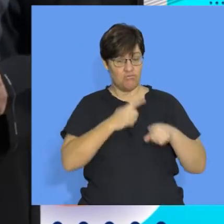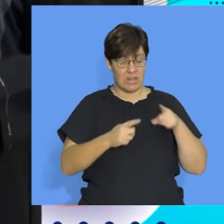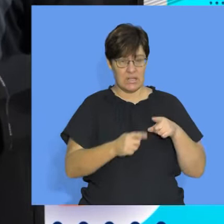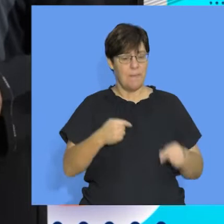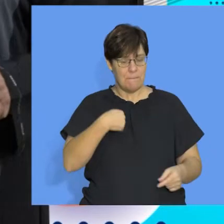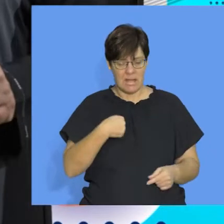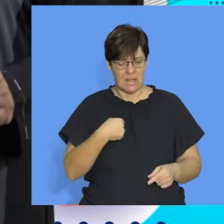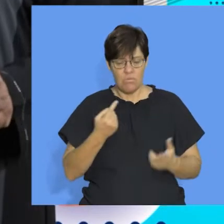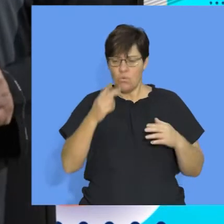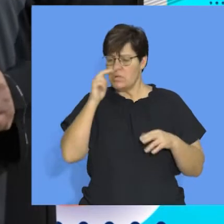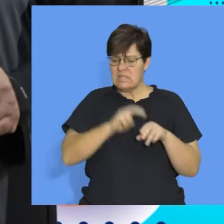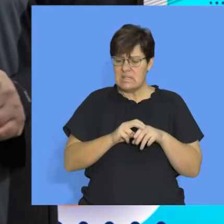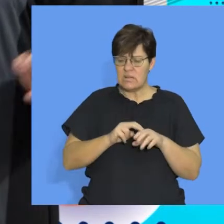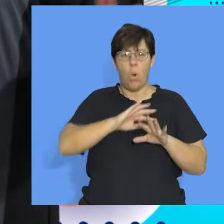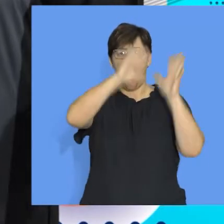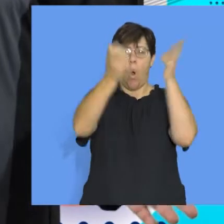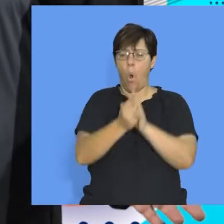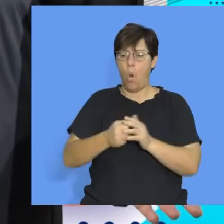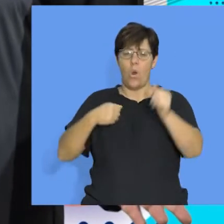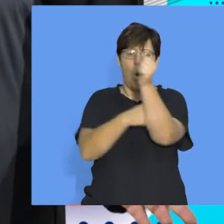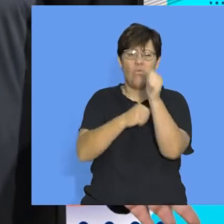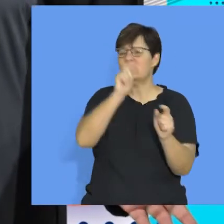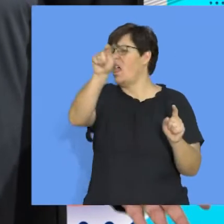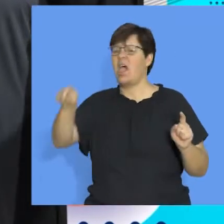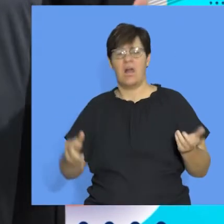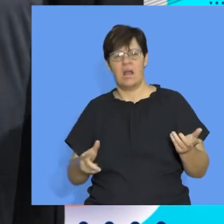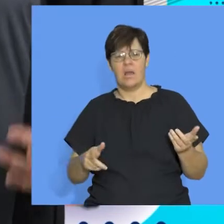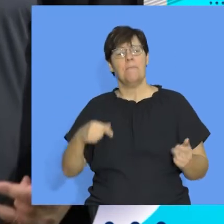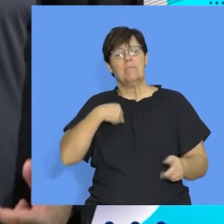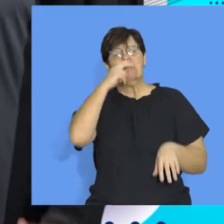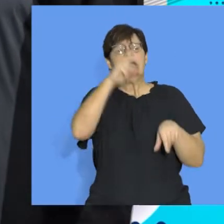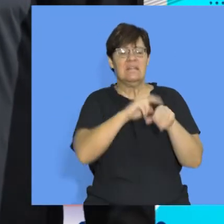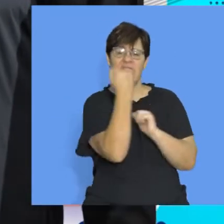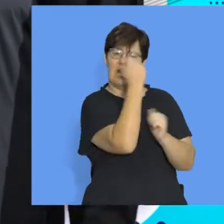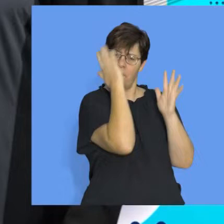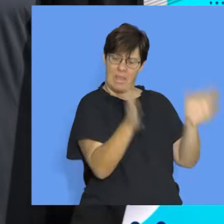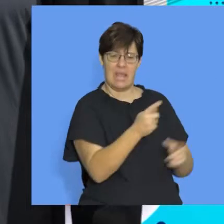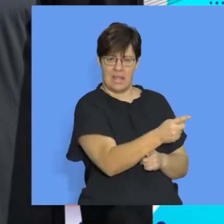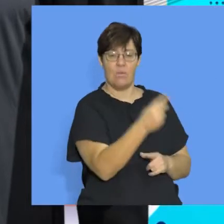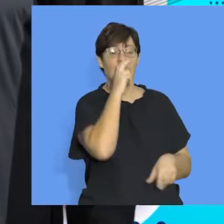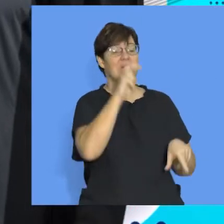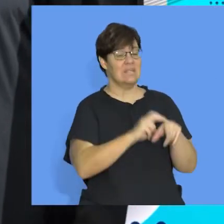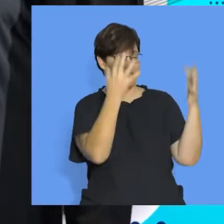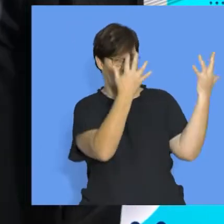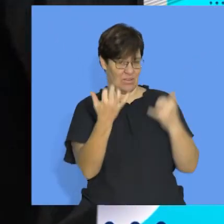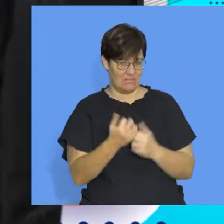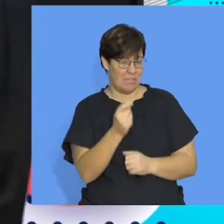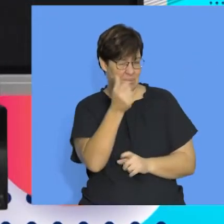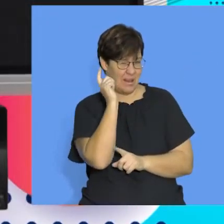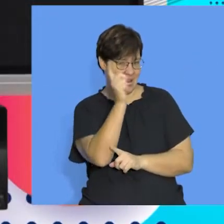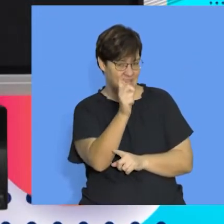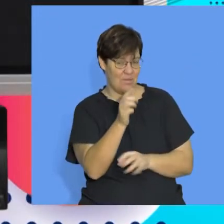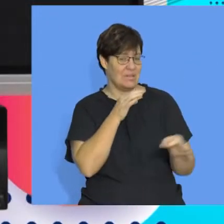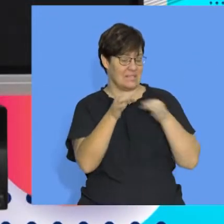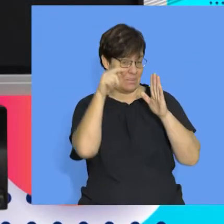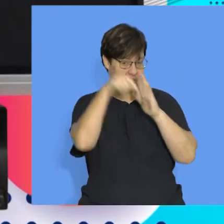rent, therefore it would involve a calculation. But more about that a little later in our program.